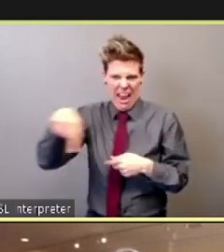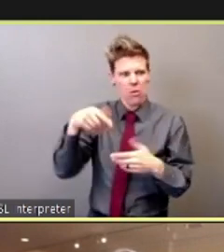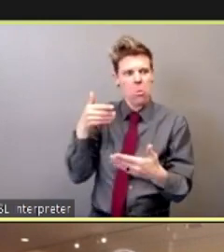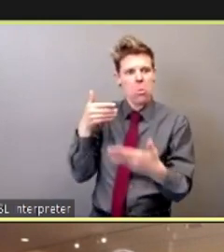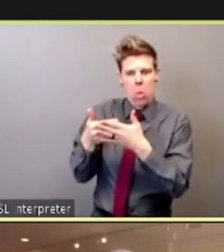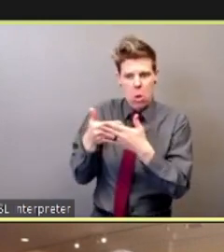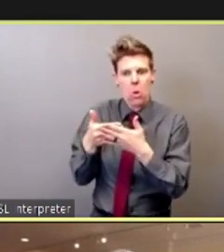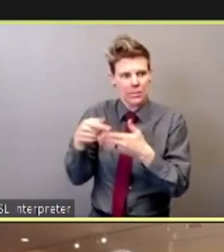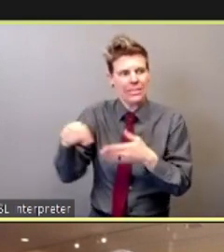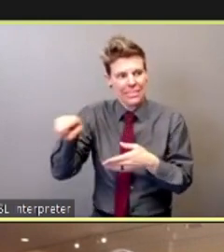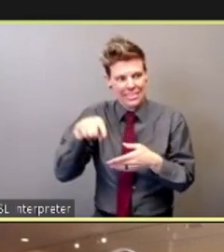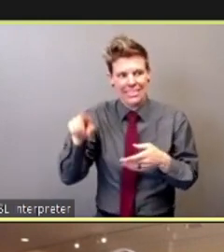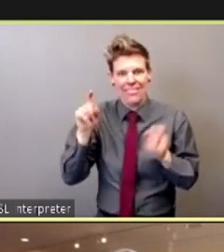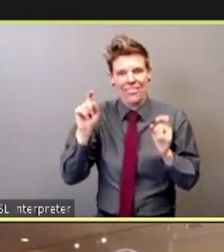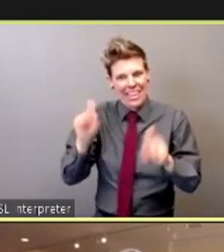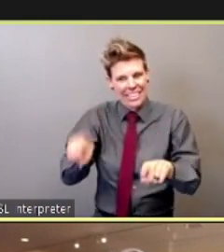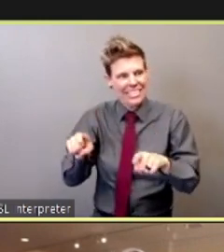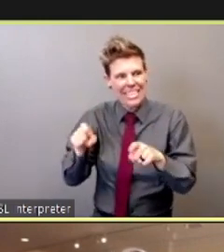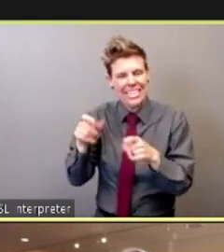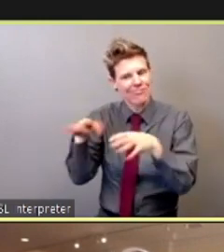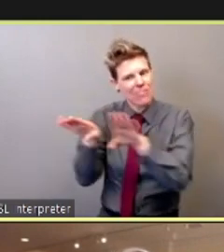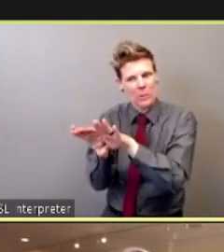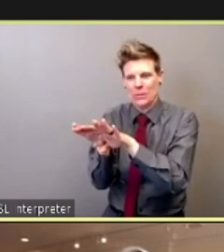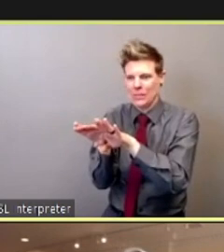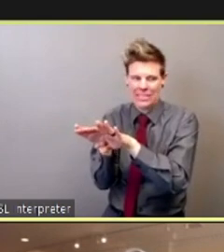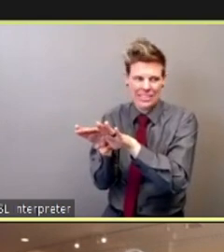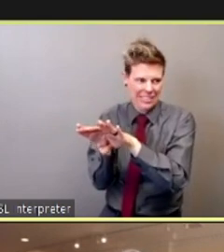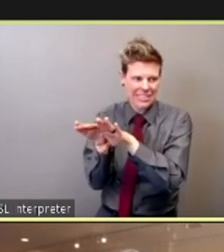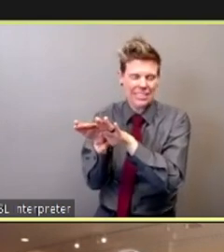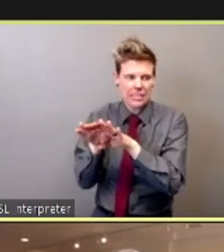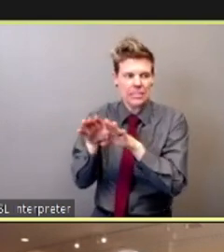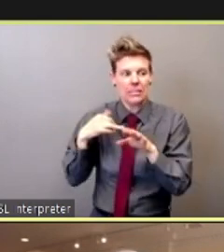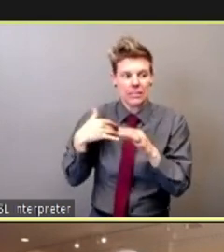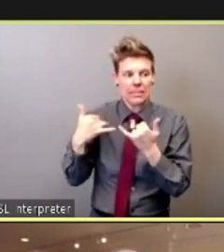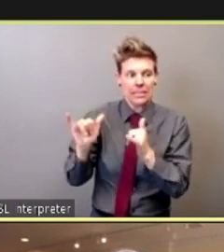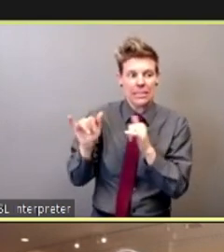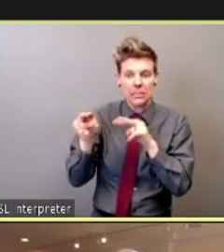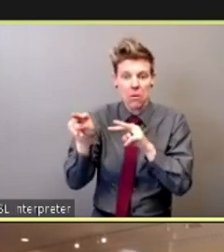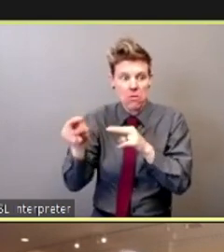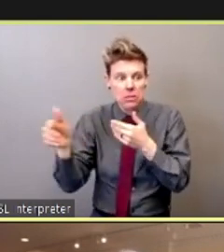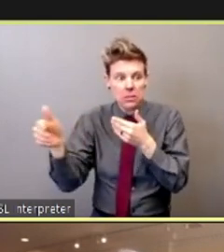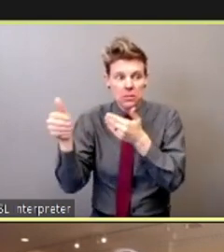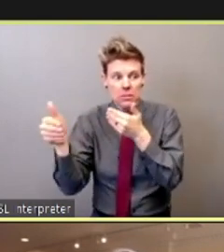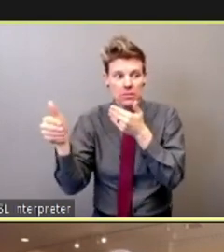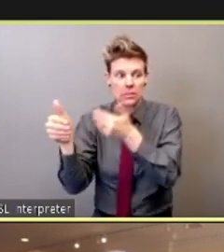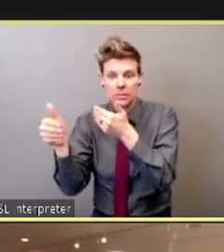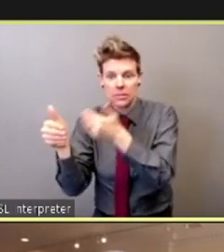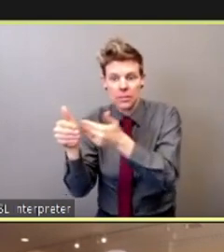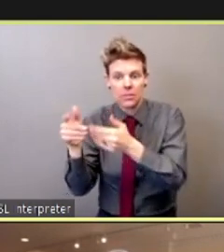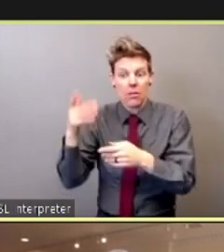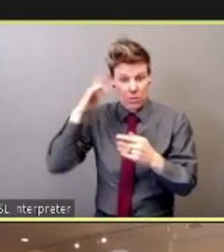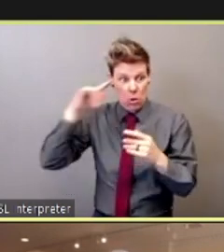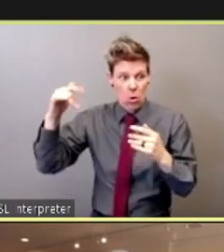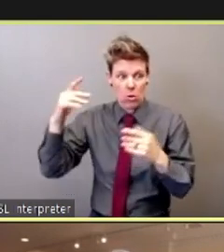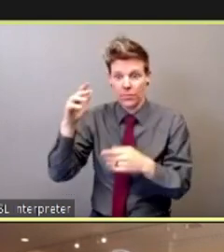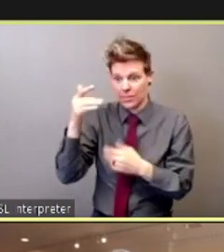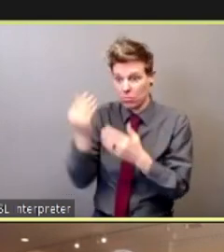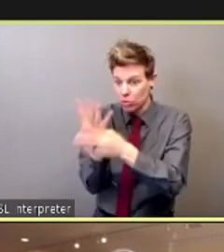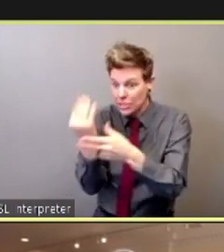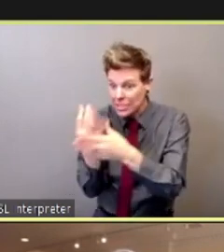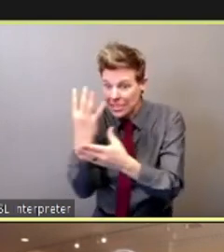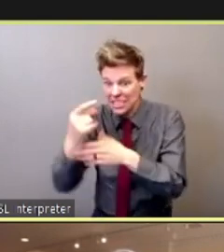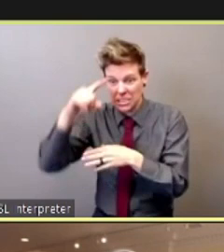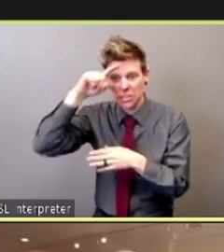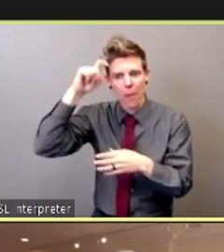industry experts who are beginning to look at tourism months, opportunities in the spring and summer, and really thinking